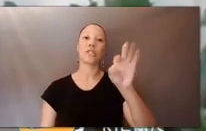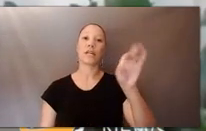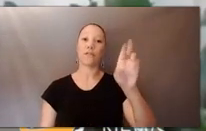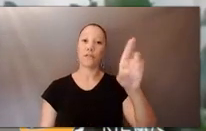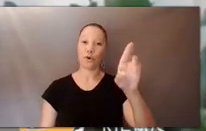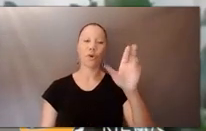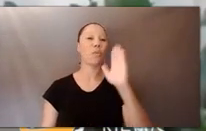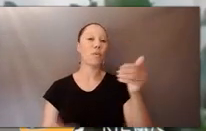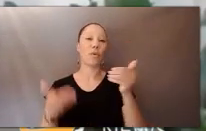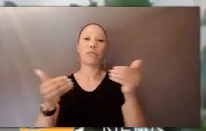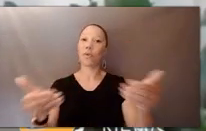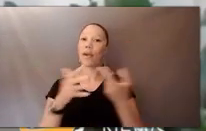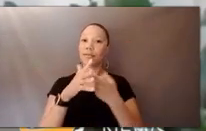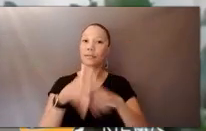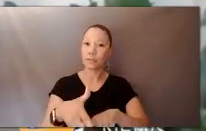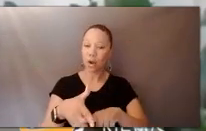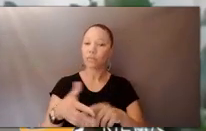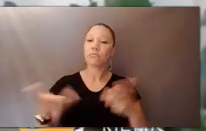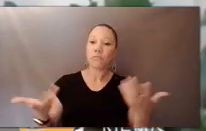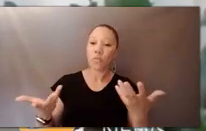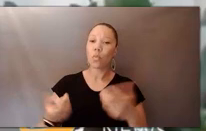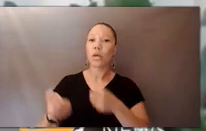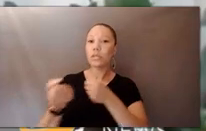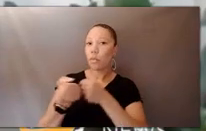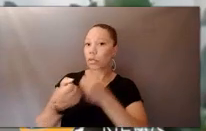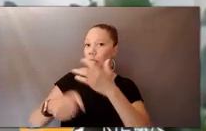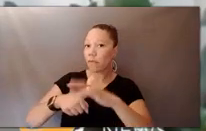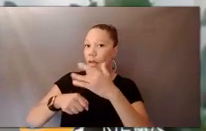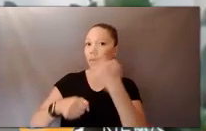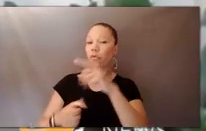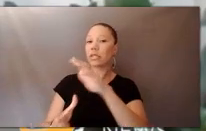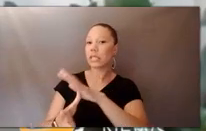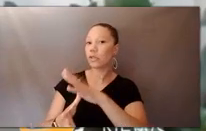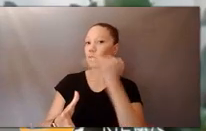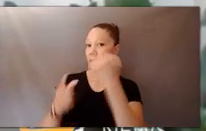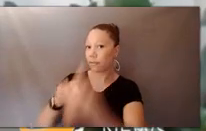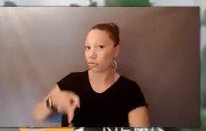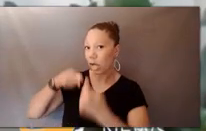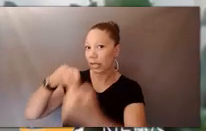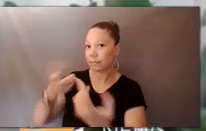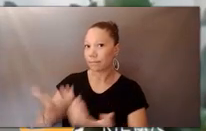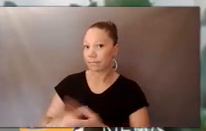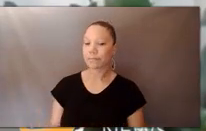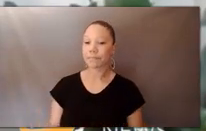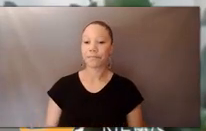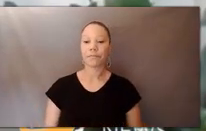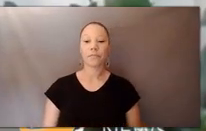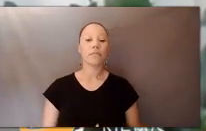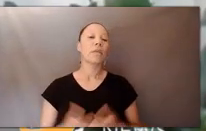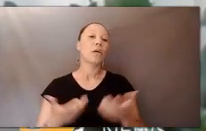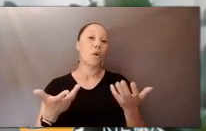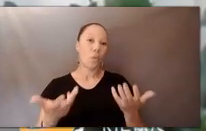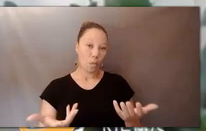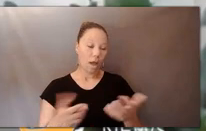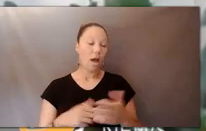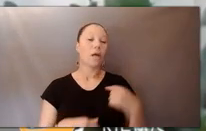Let's just get into it with what supports are available for seniors who are struggling at this time. Well, one of the things